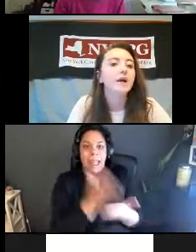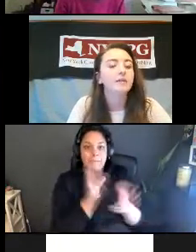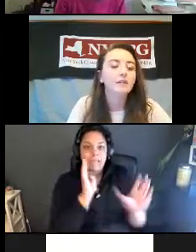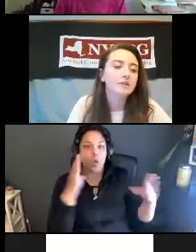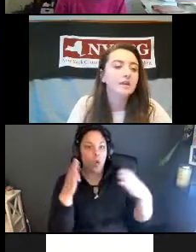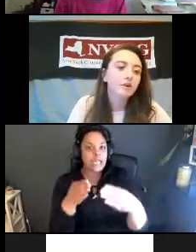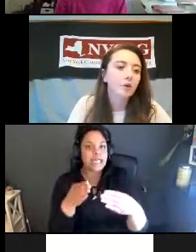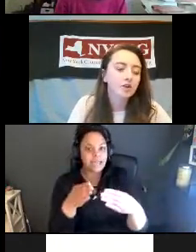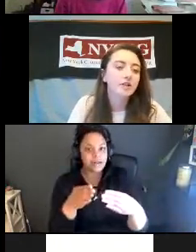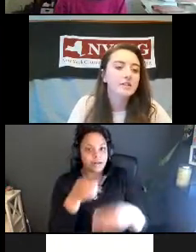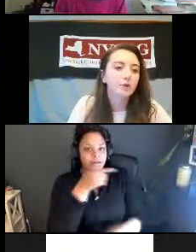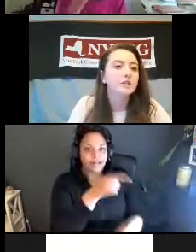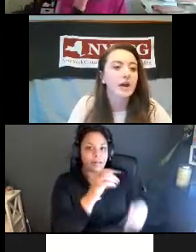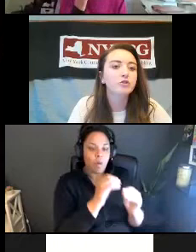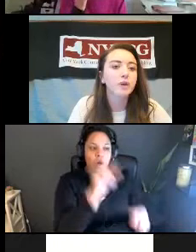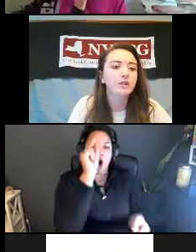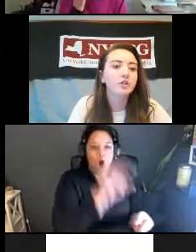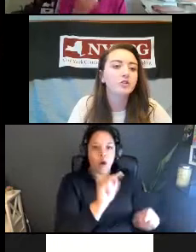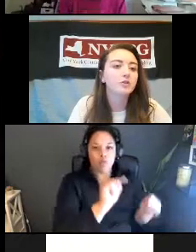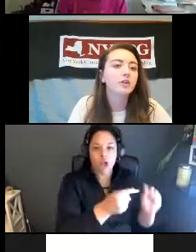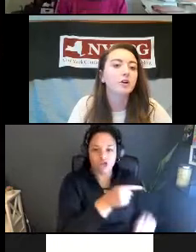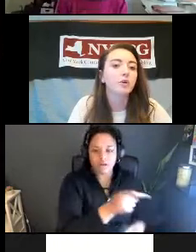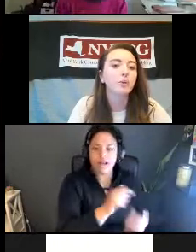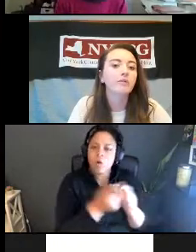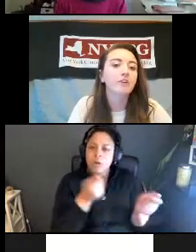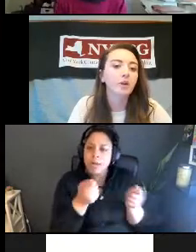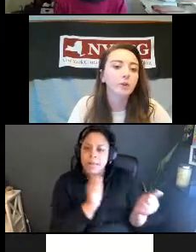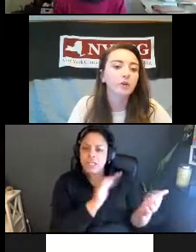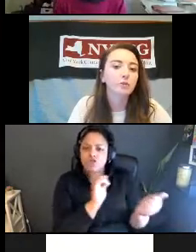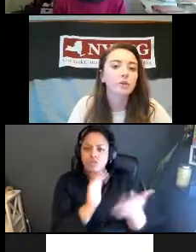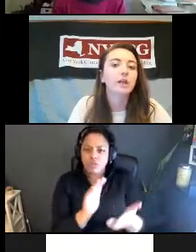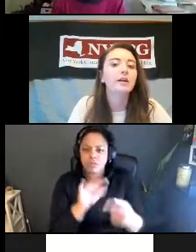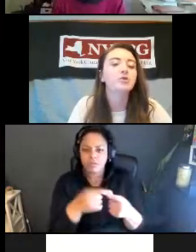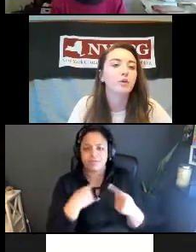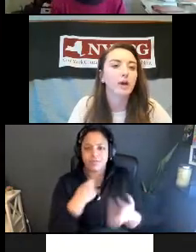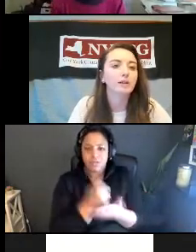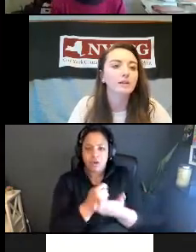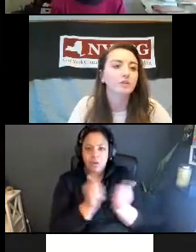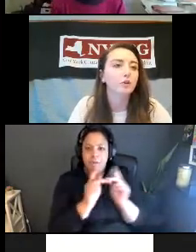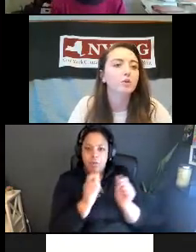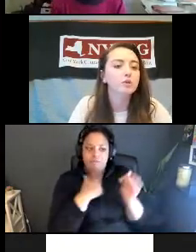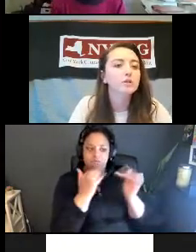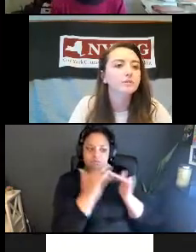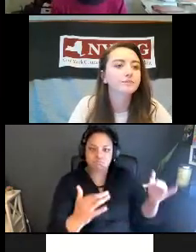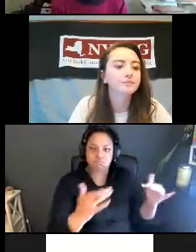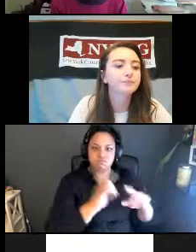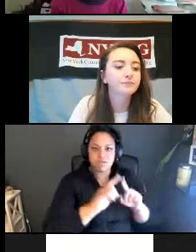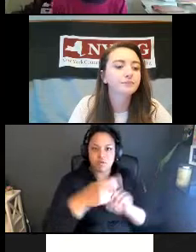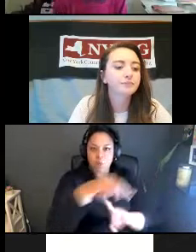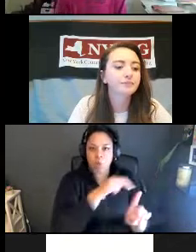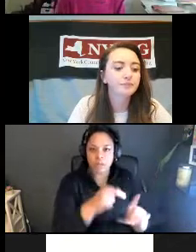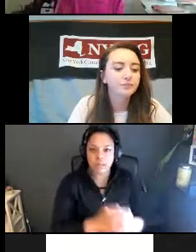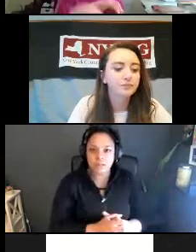And this other question that's similar is, how would you manage issues that occur when we have therapy groups with clients who have widely different goals? Yeah.